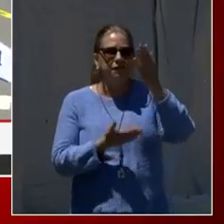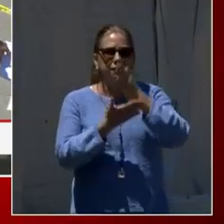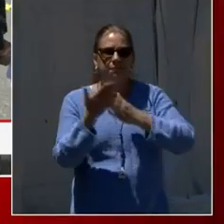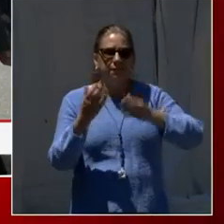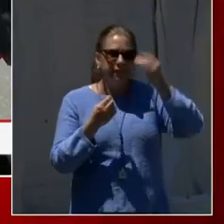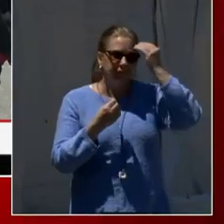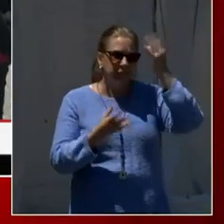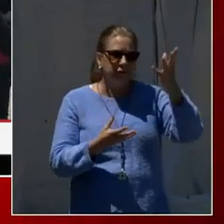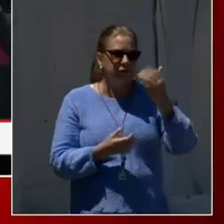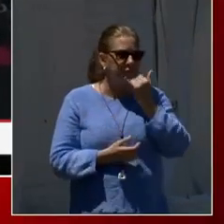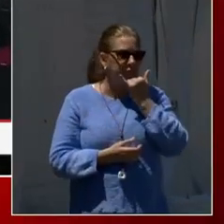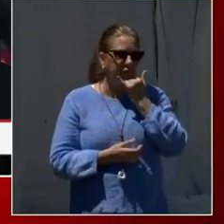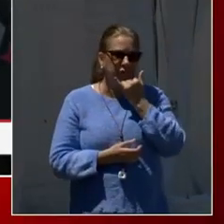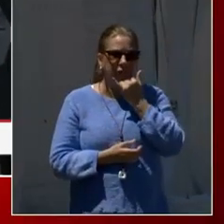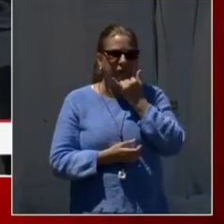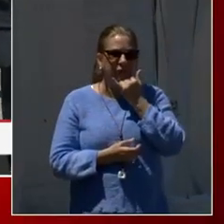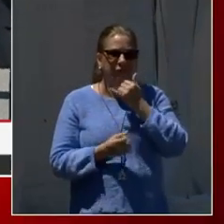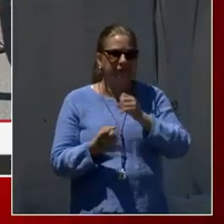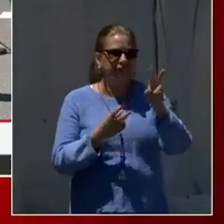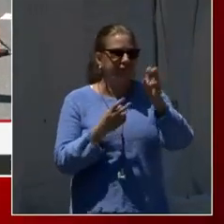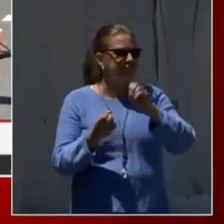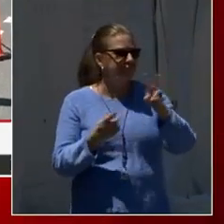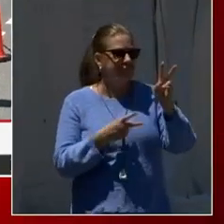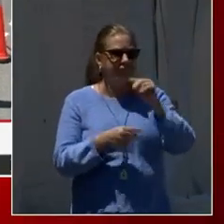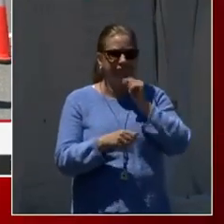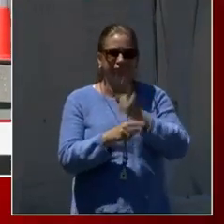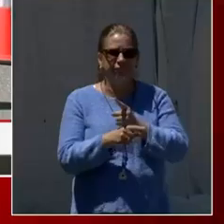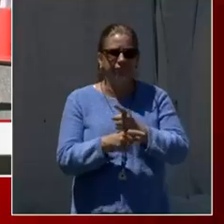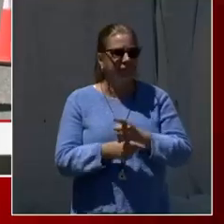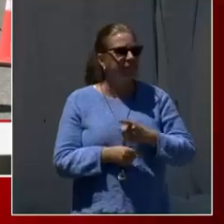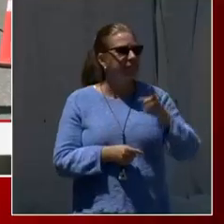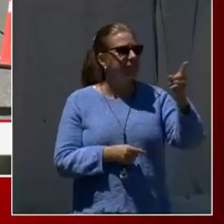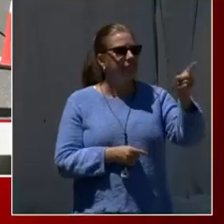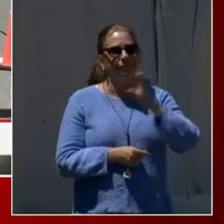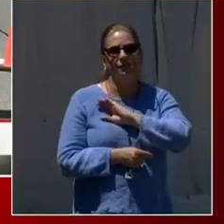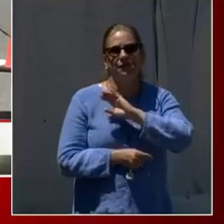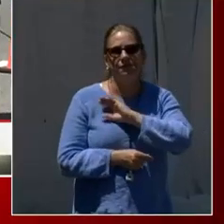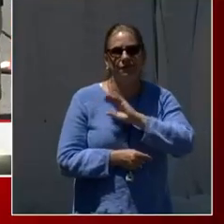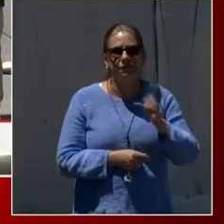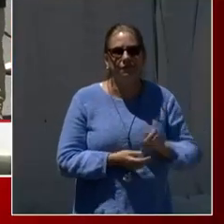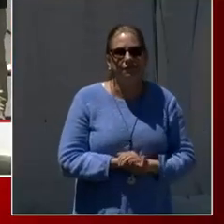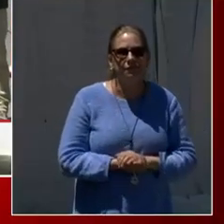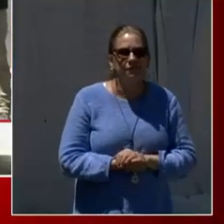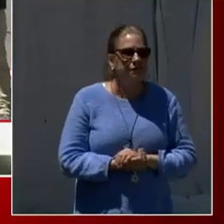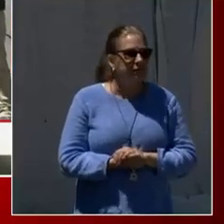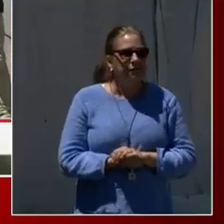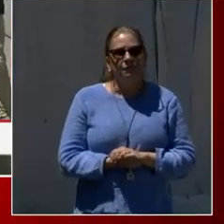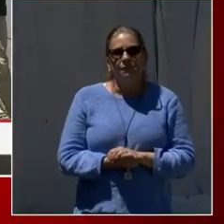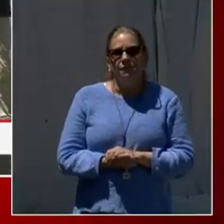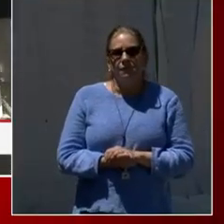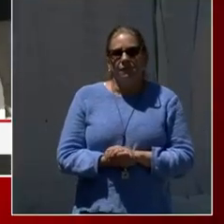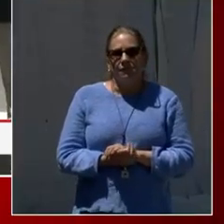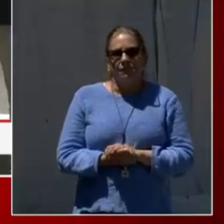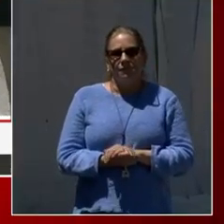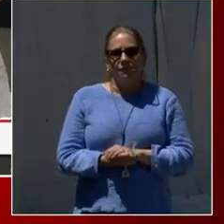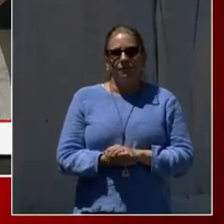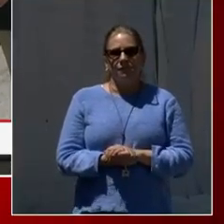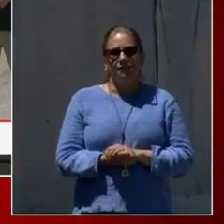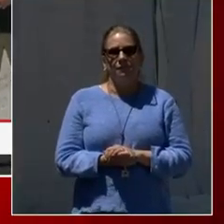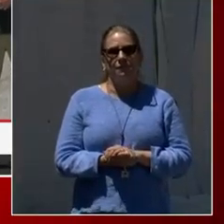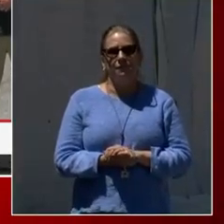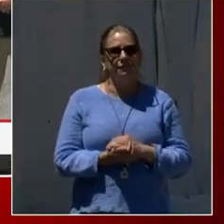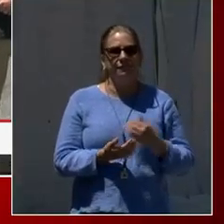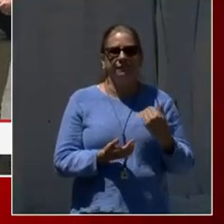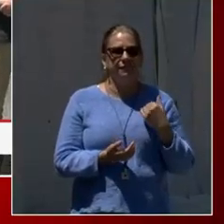going to have the chief start, and then Chris Rodriguez. There was no communications loss that I saw in any way, shape, or form.